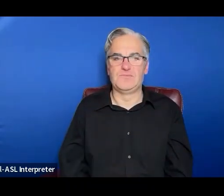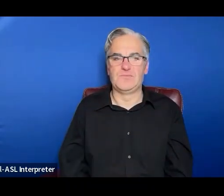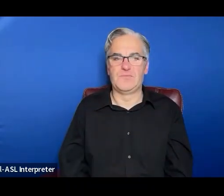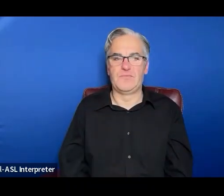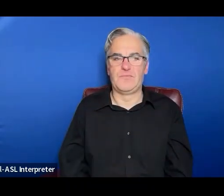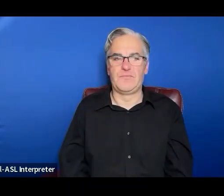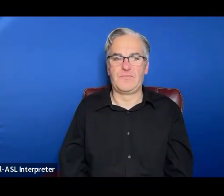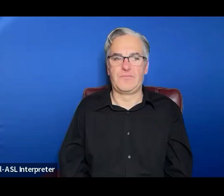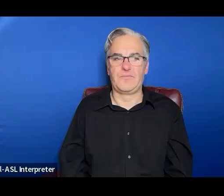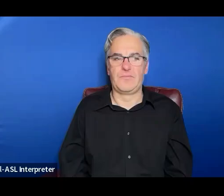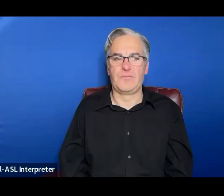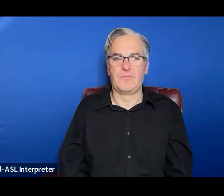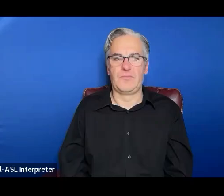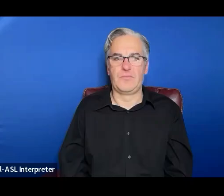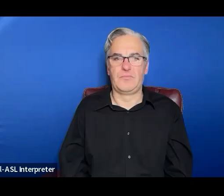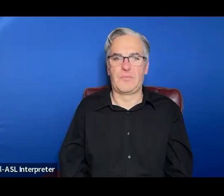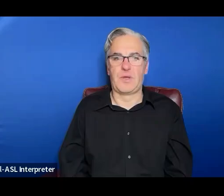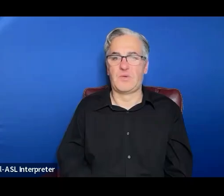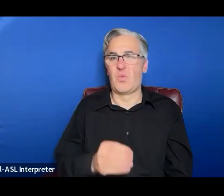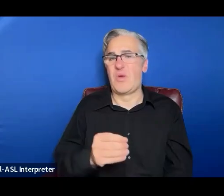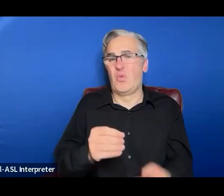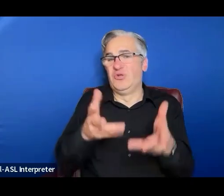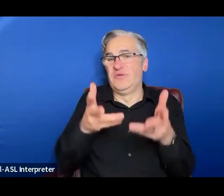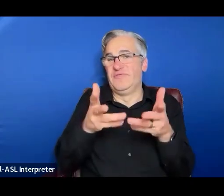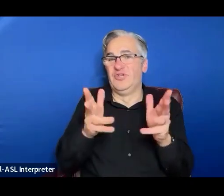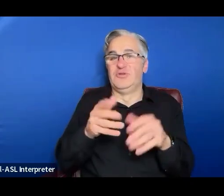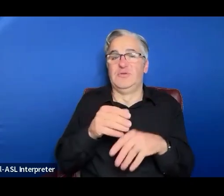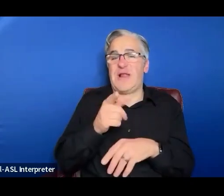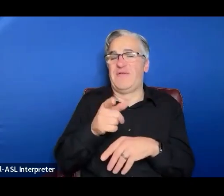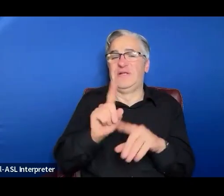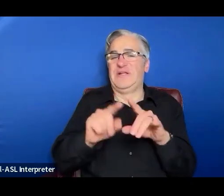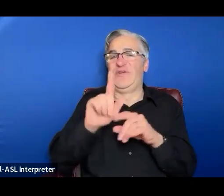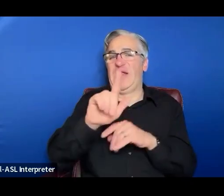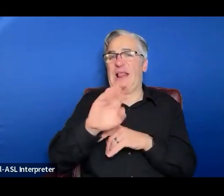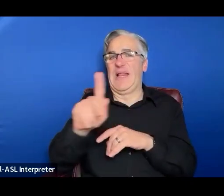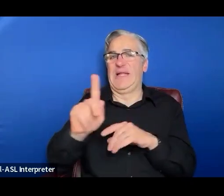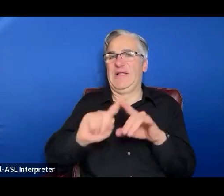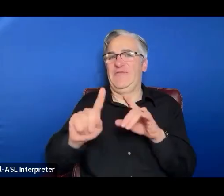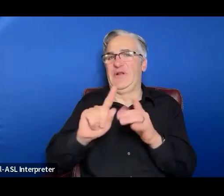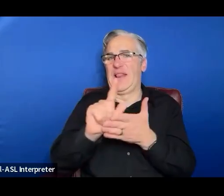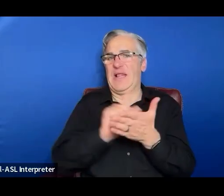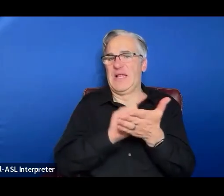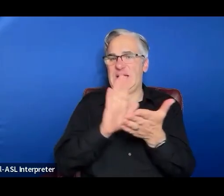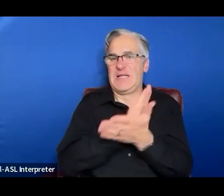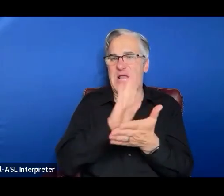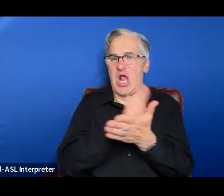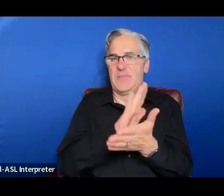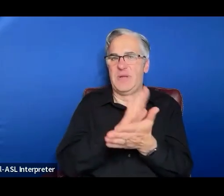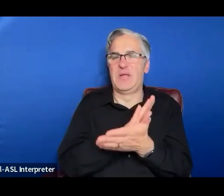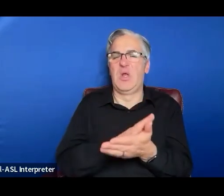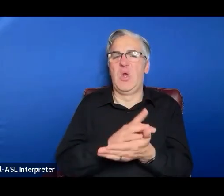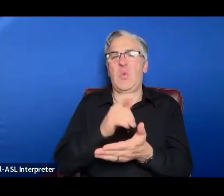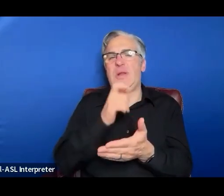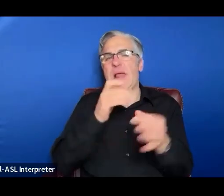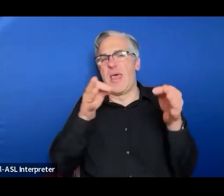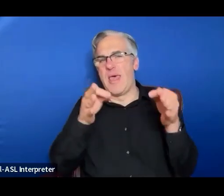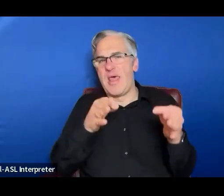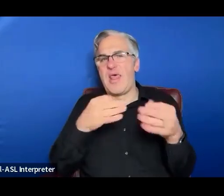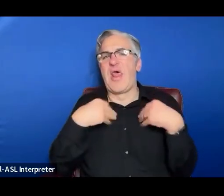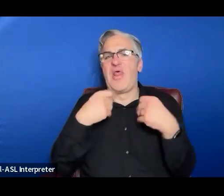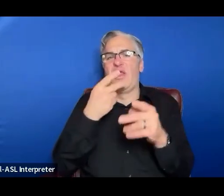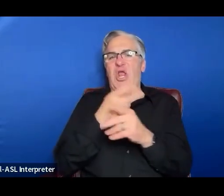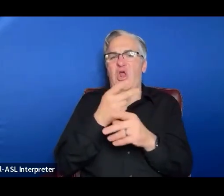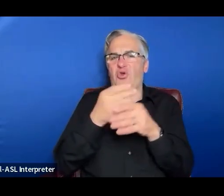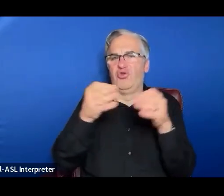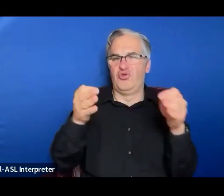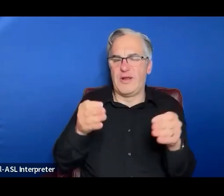And then we're done because I've just got links to different legal documents. We didn't cover healthcare directives, but there's links where you can